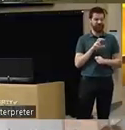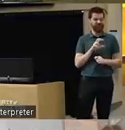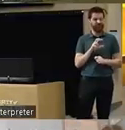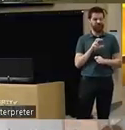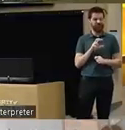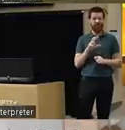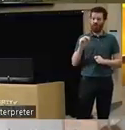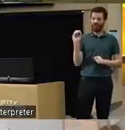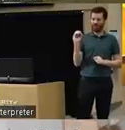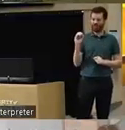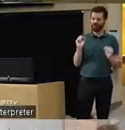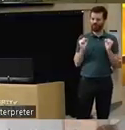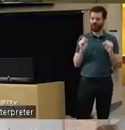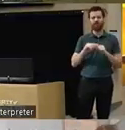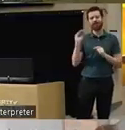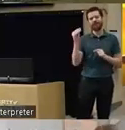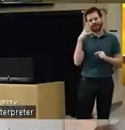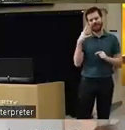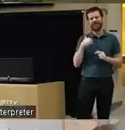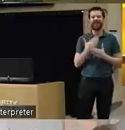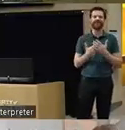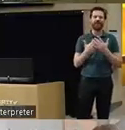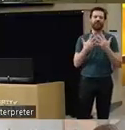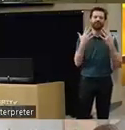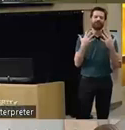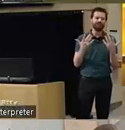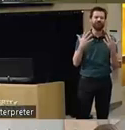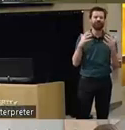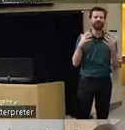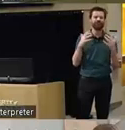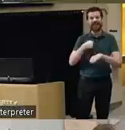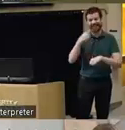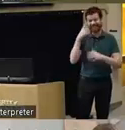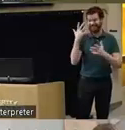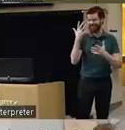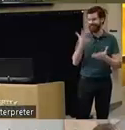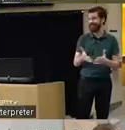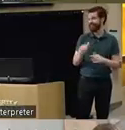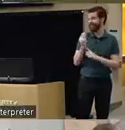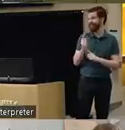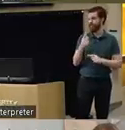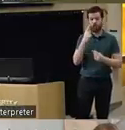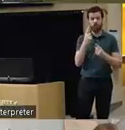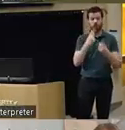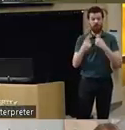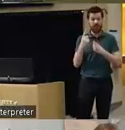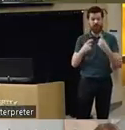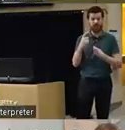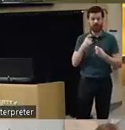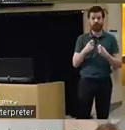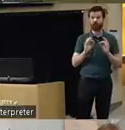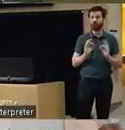but sunny. But we've had some pretty gray and rainy days. But I see that I've left about 10 minutes for questions, as I was told.